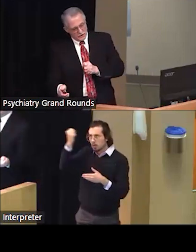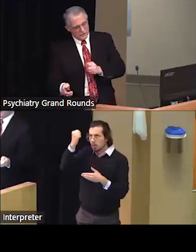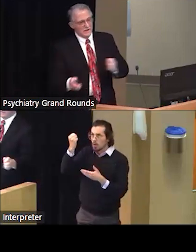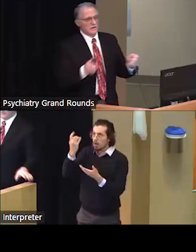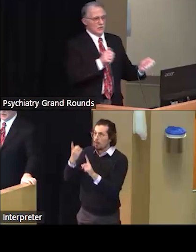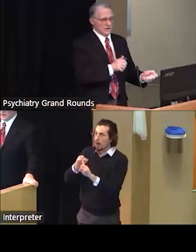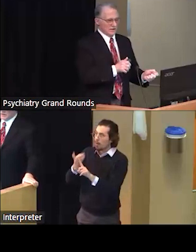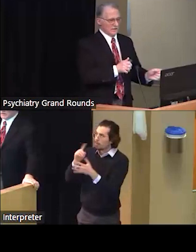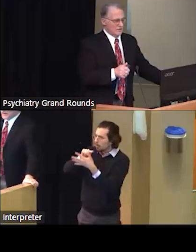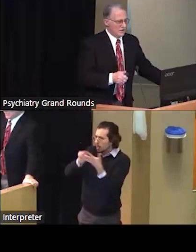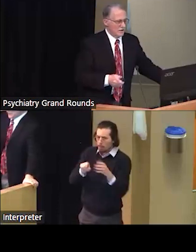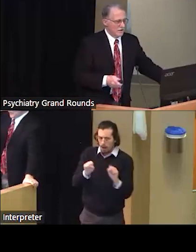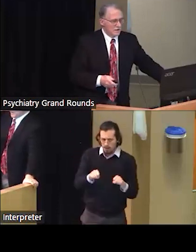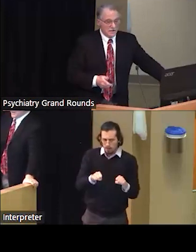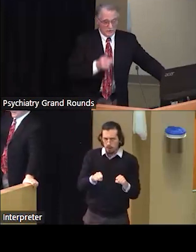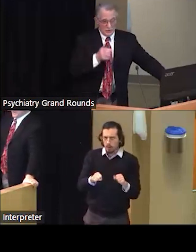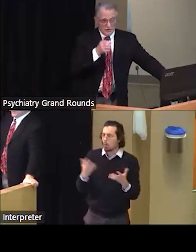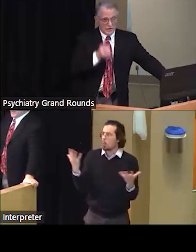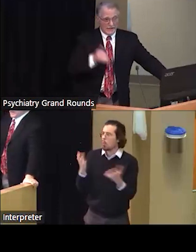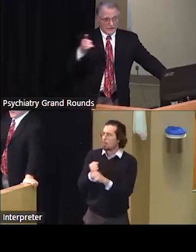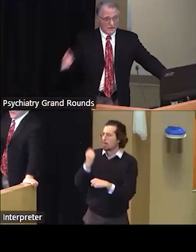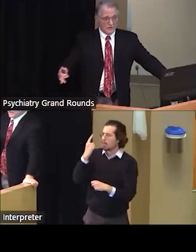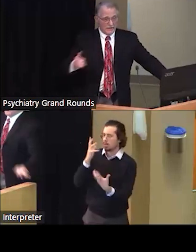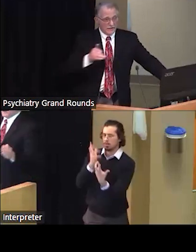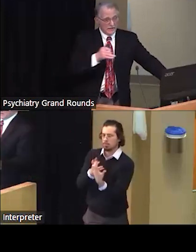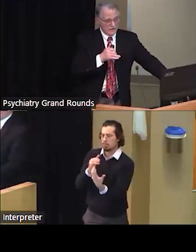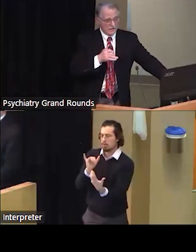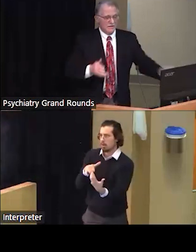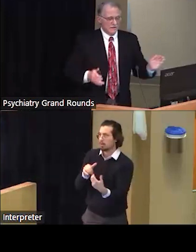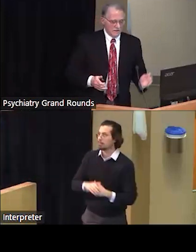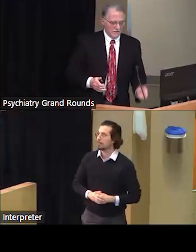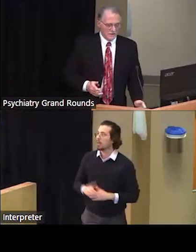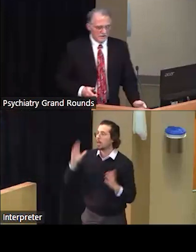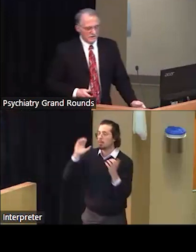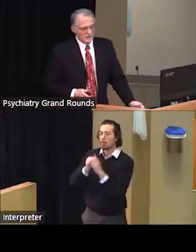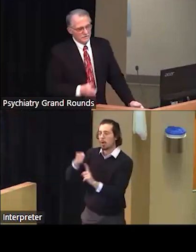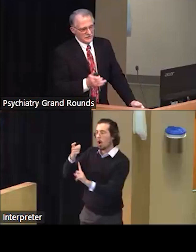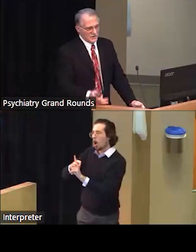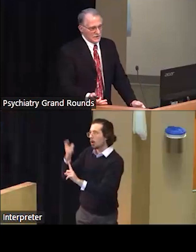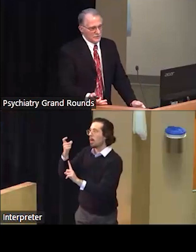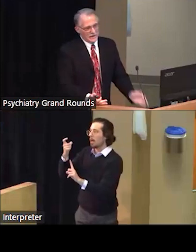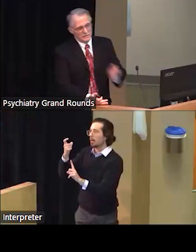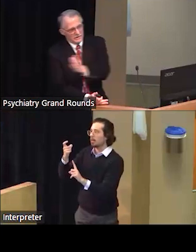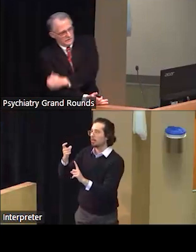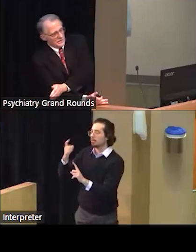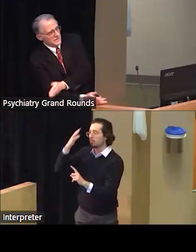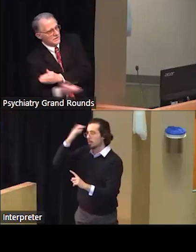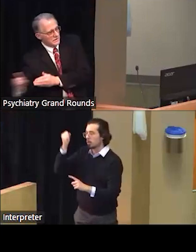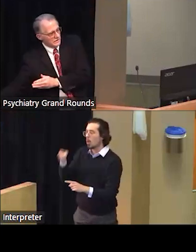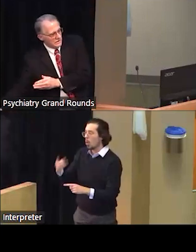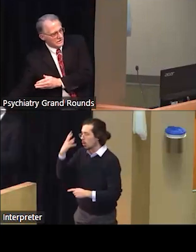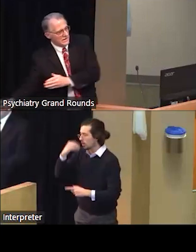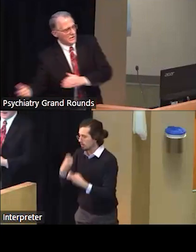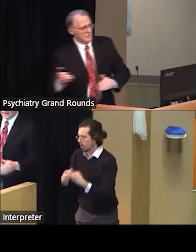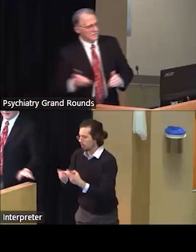things it could be, what is it? As opposed to automatic memory is this, sleep problem, give them a